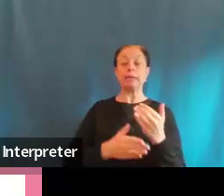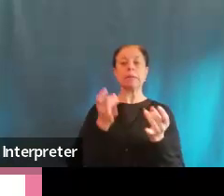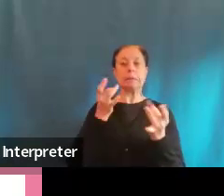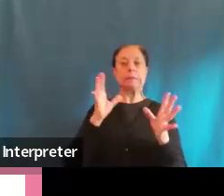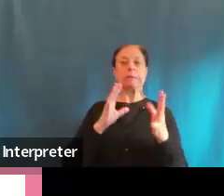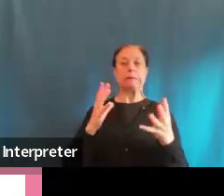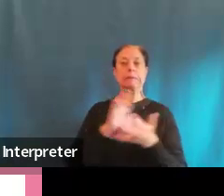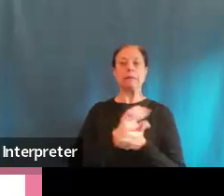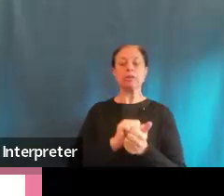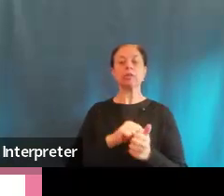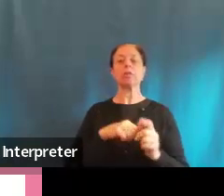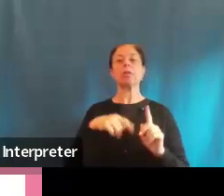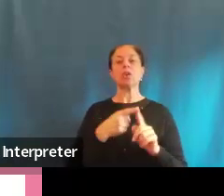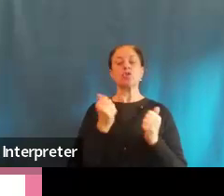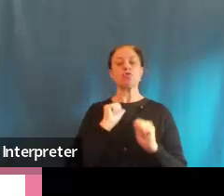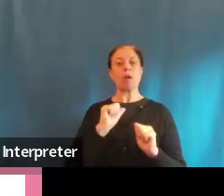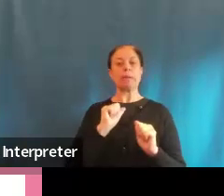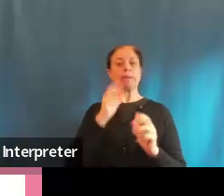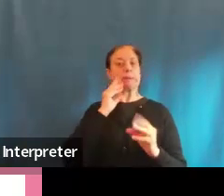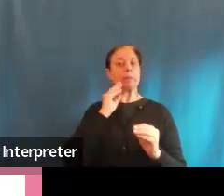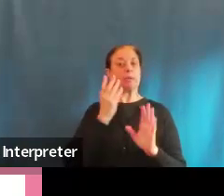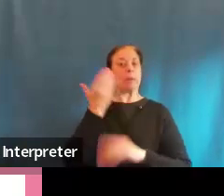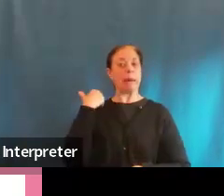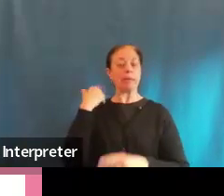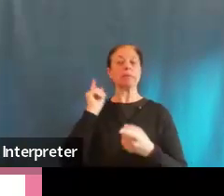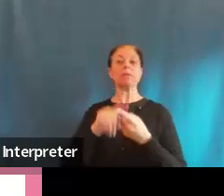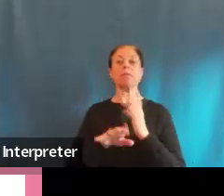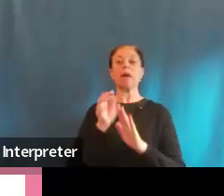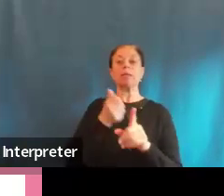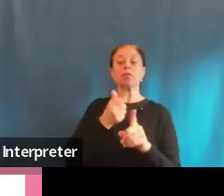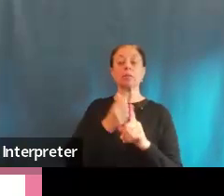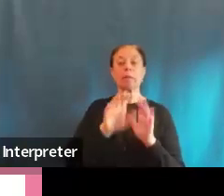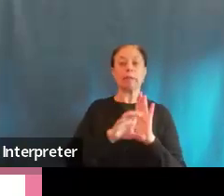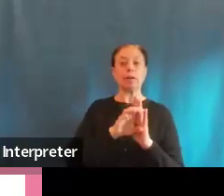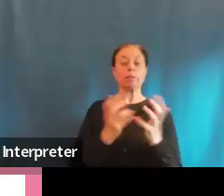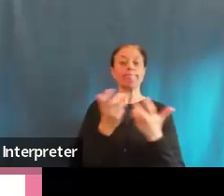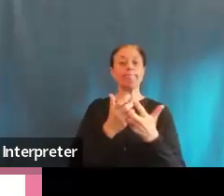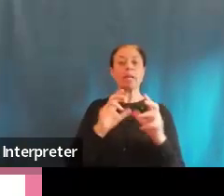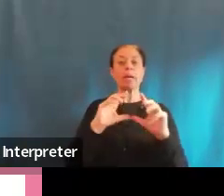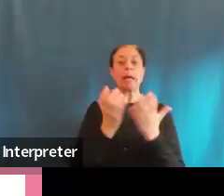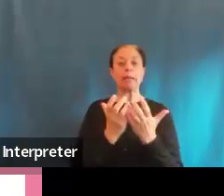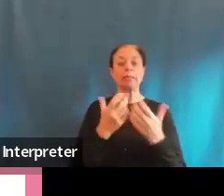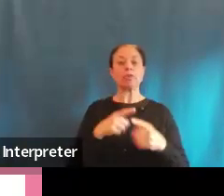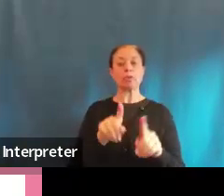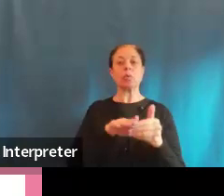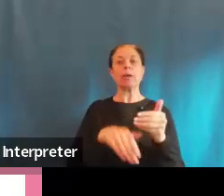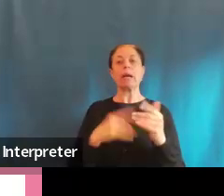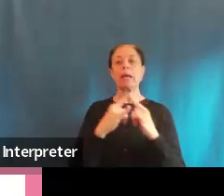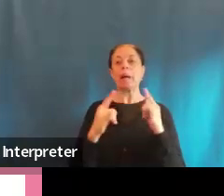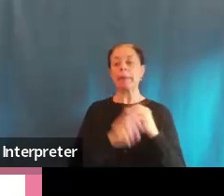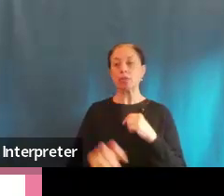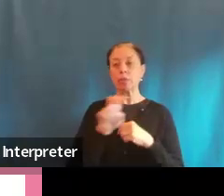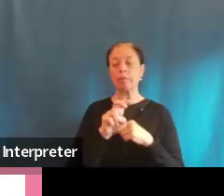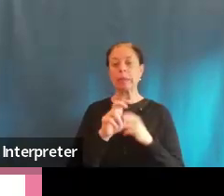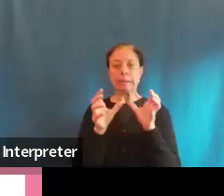disaster, Hazel tries to put the experience in the past, until she finds herself reunited with her castmates during a weekend camping trip.